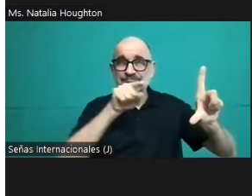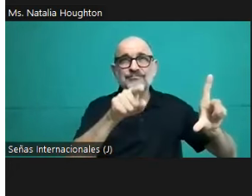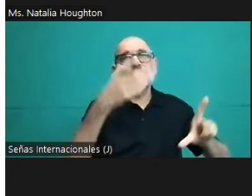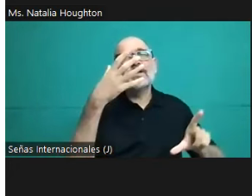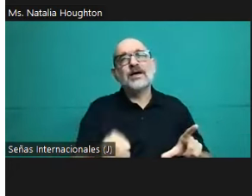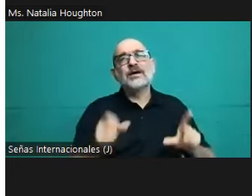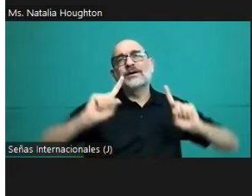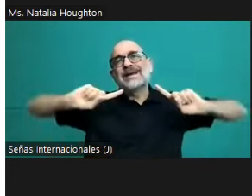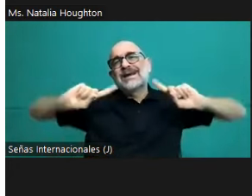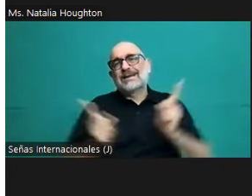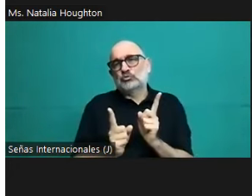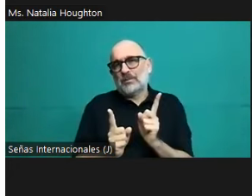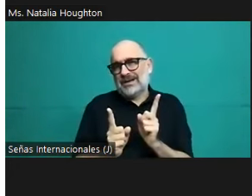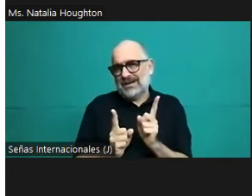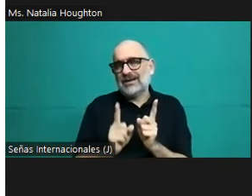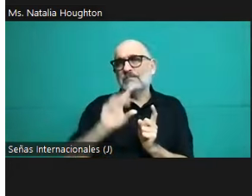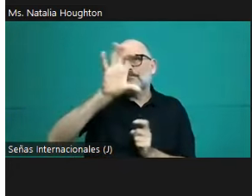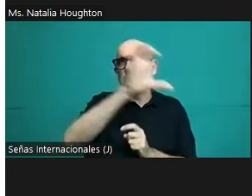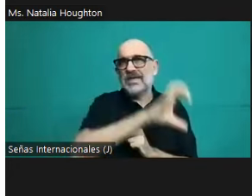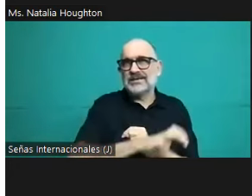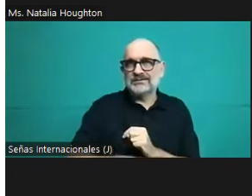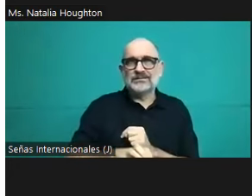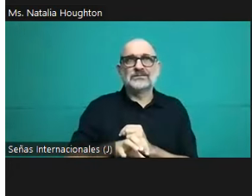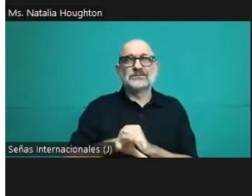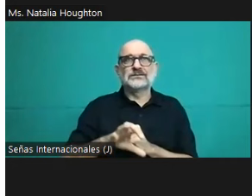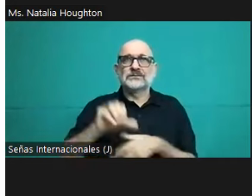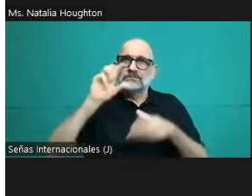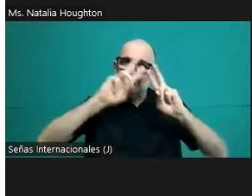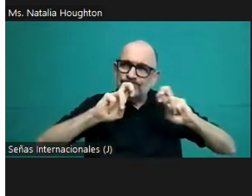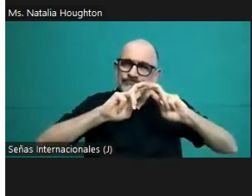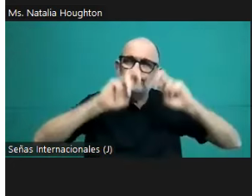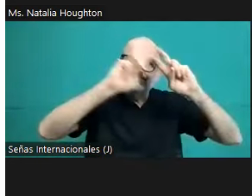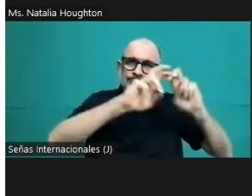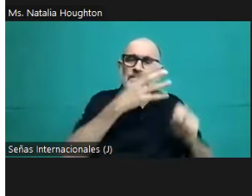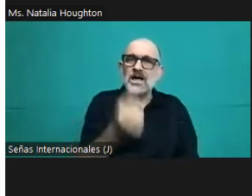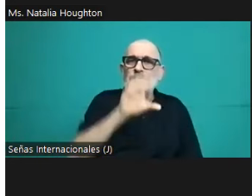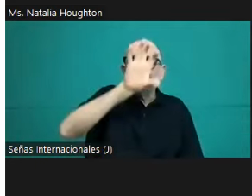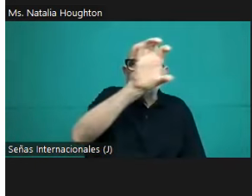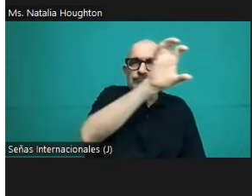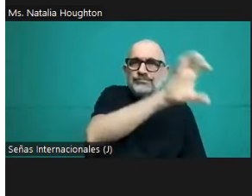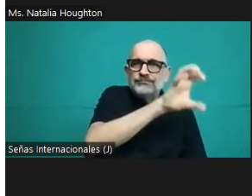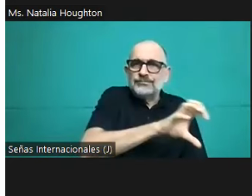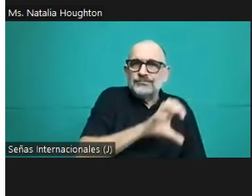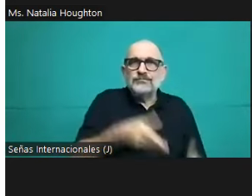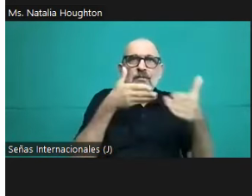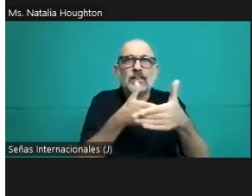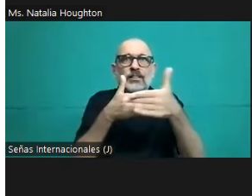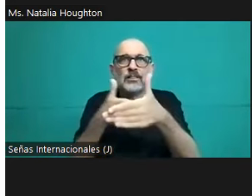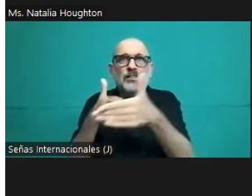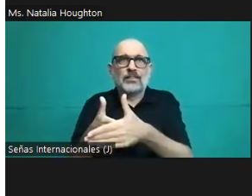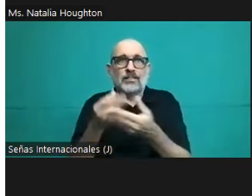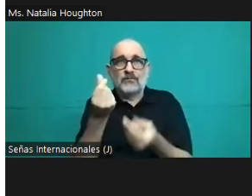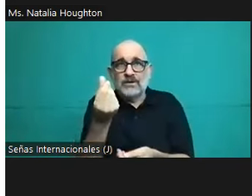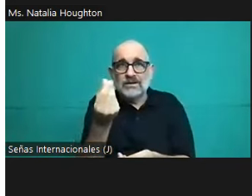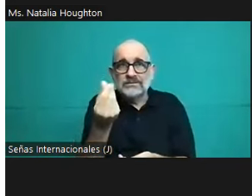geographical, financial, availability, and inequality barriers. And inequality